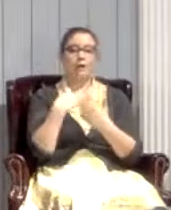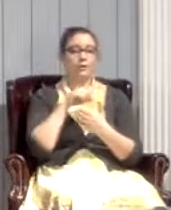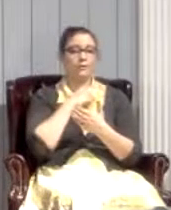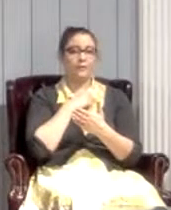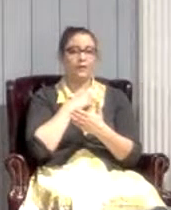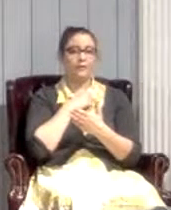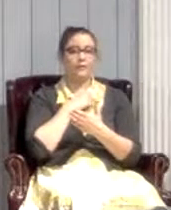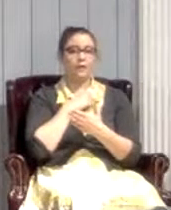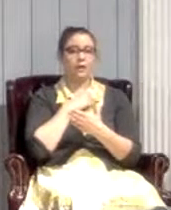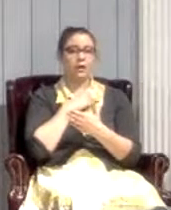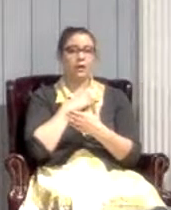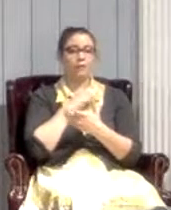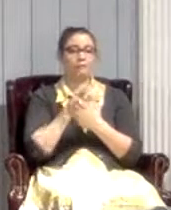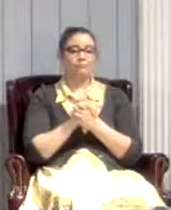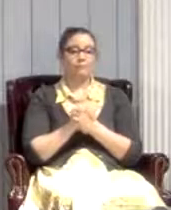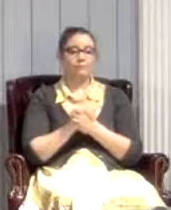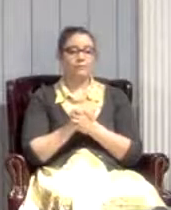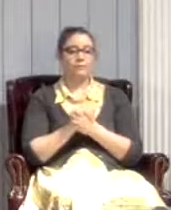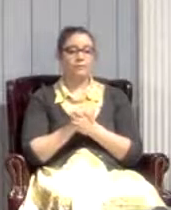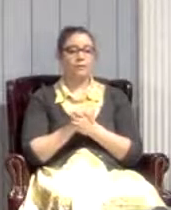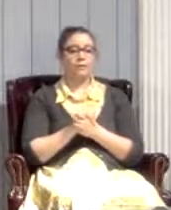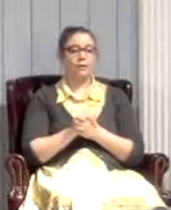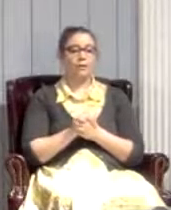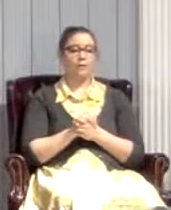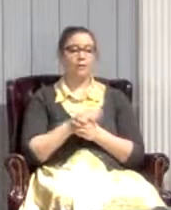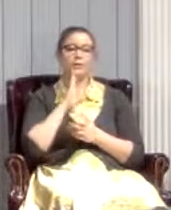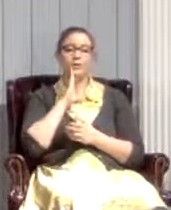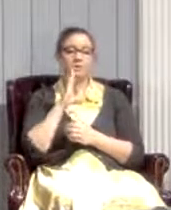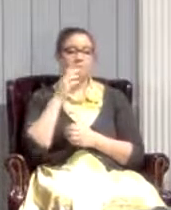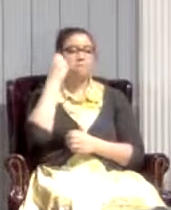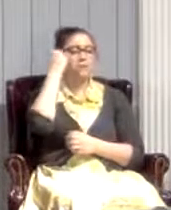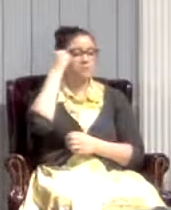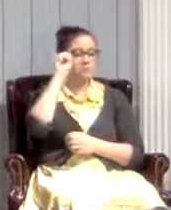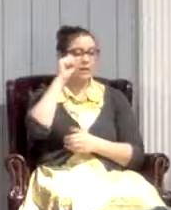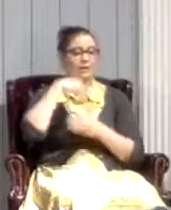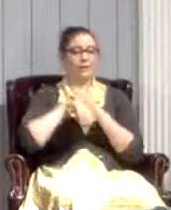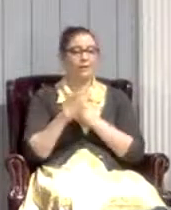We are going to be rebellious in our mind, in our